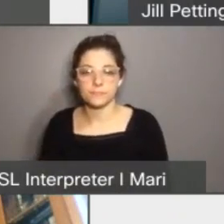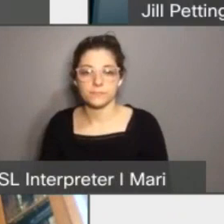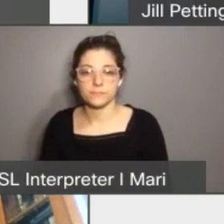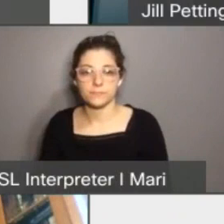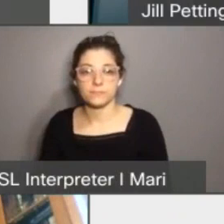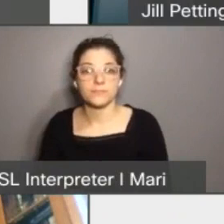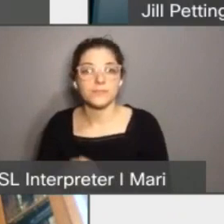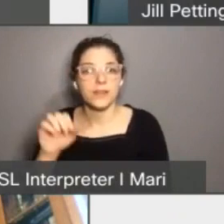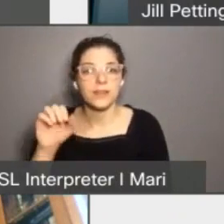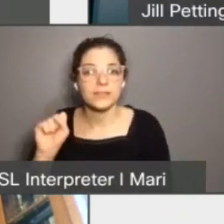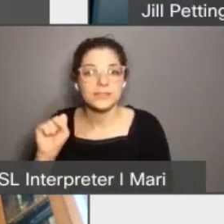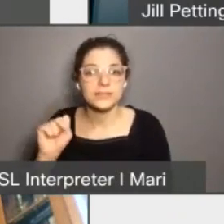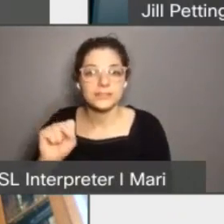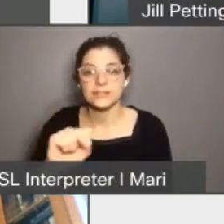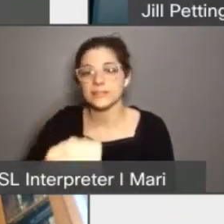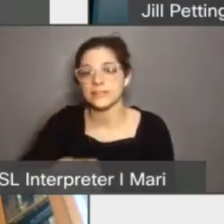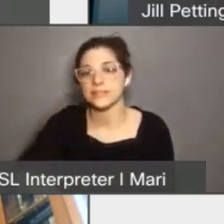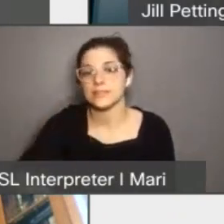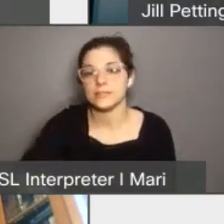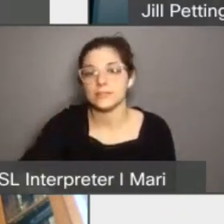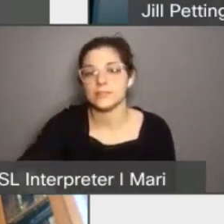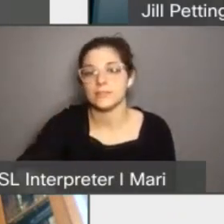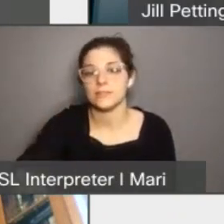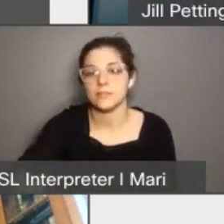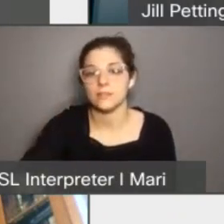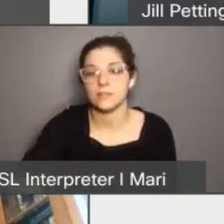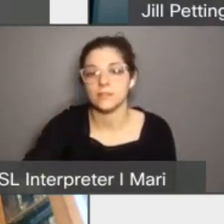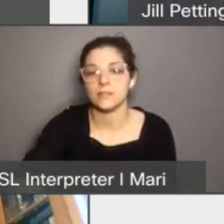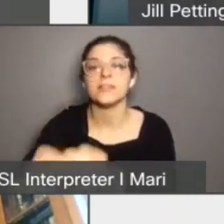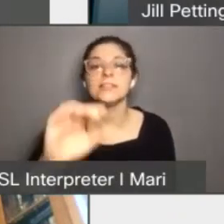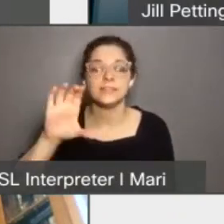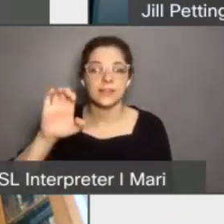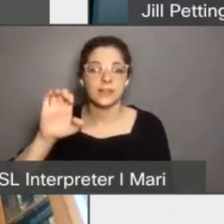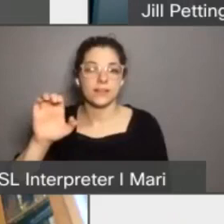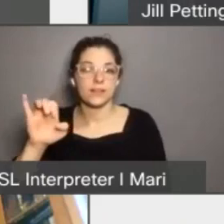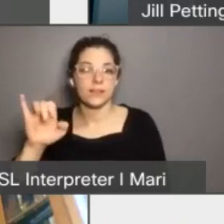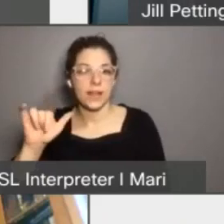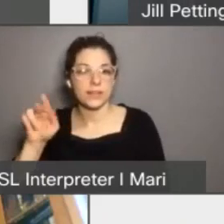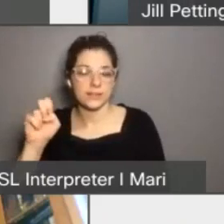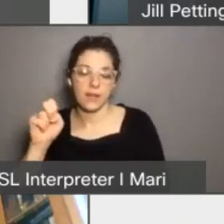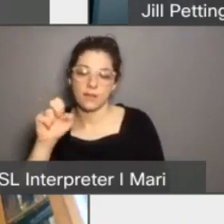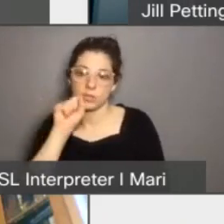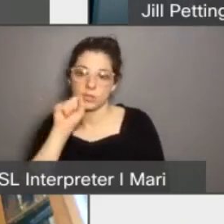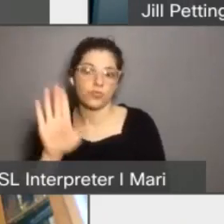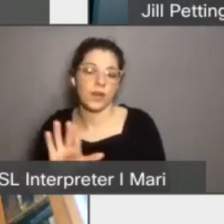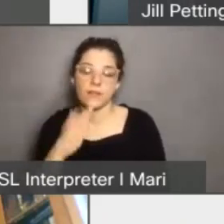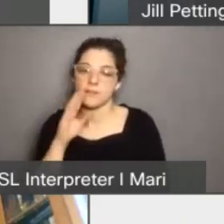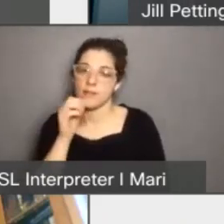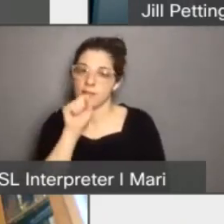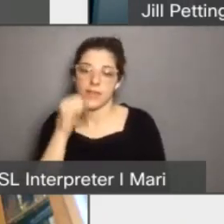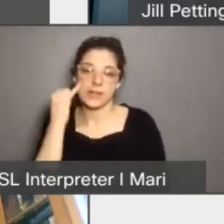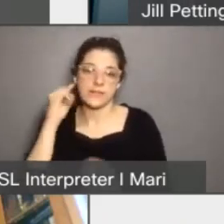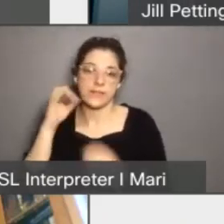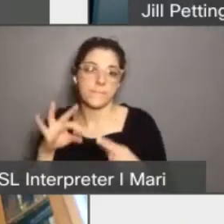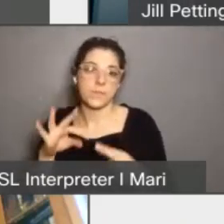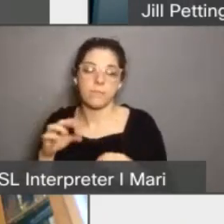This is Salon. I think it's great. I like the idea of input, but I want to go back, Josh, to your point